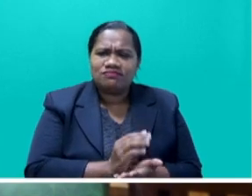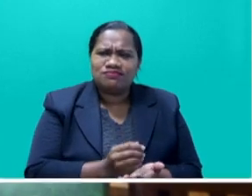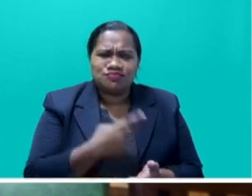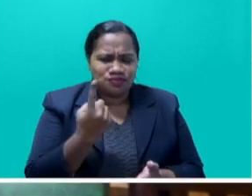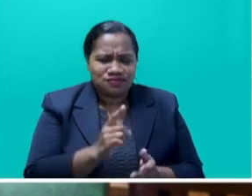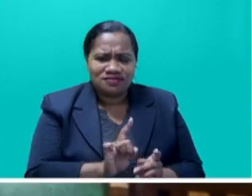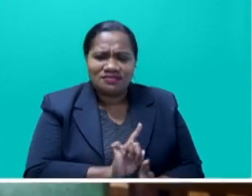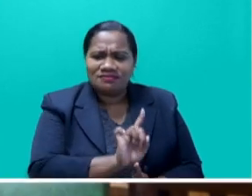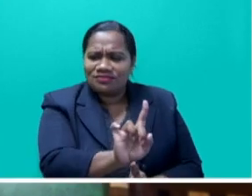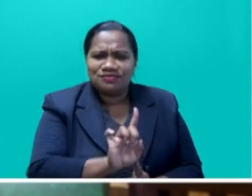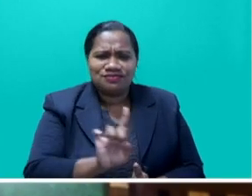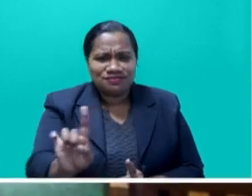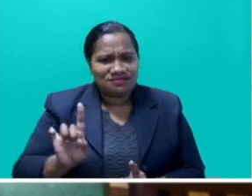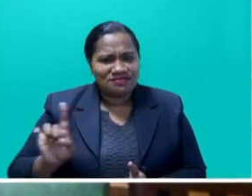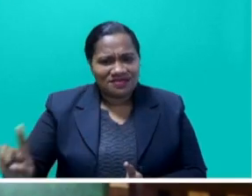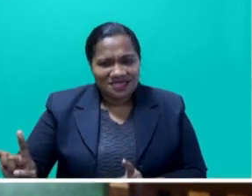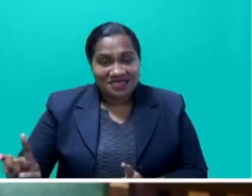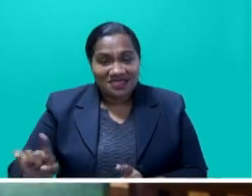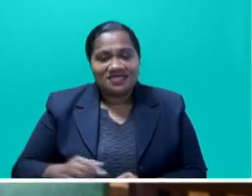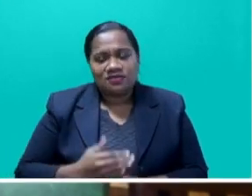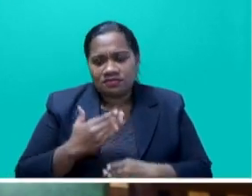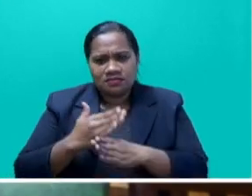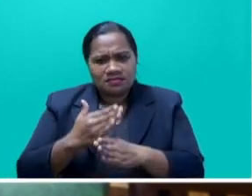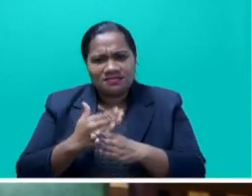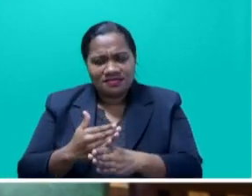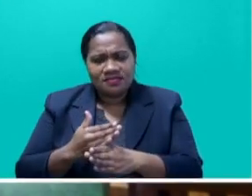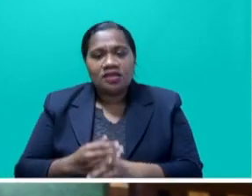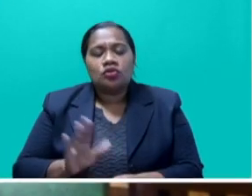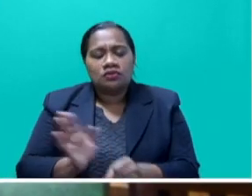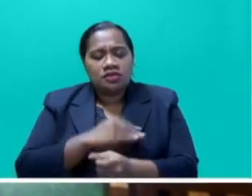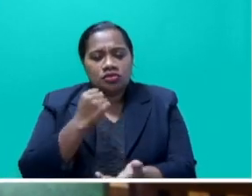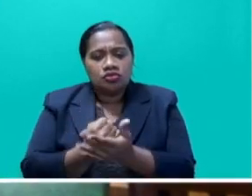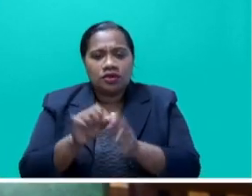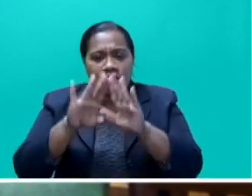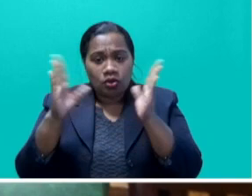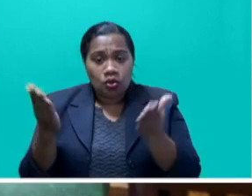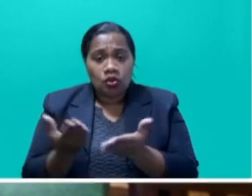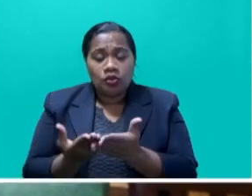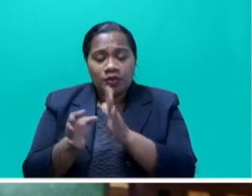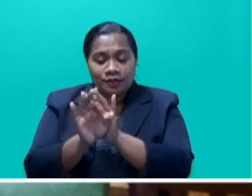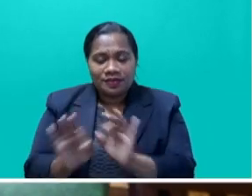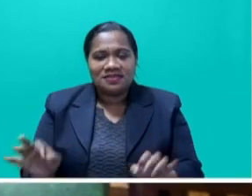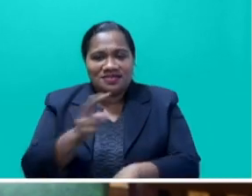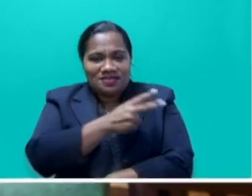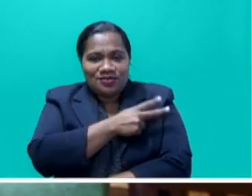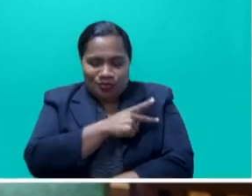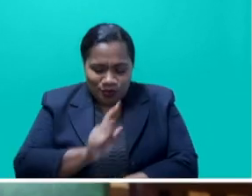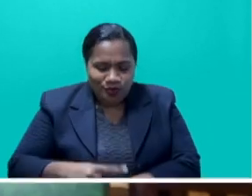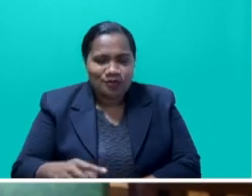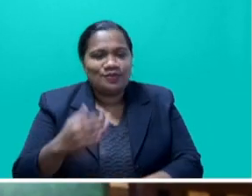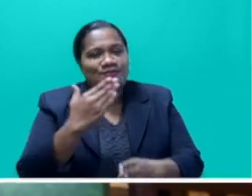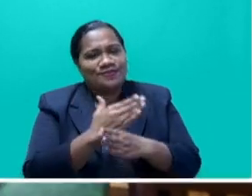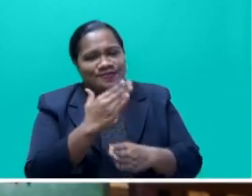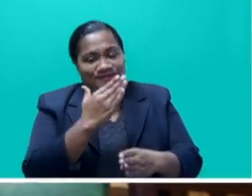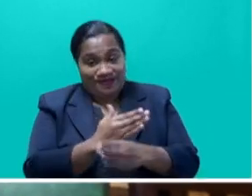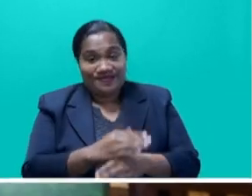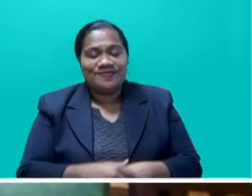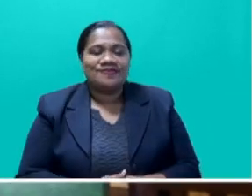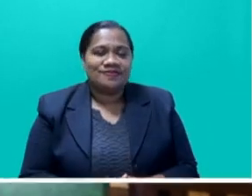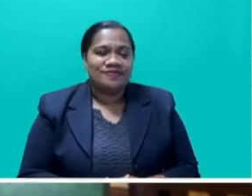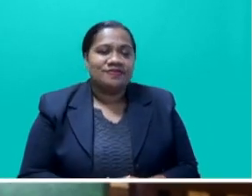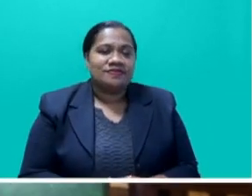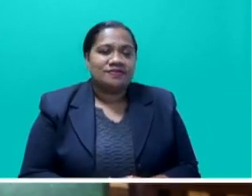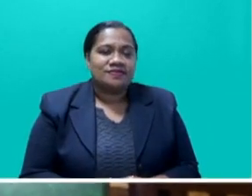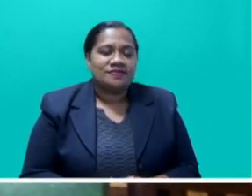missions ensure our continued commitment to global peace and security. On the Fiji Police Force, Mr. Speaker, sir, as